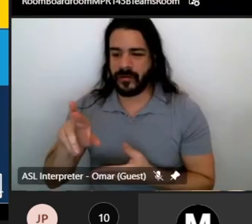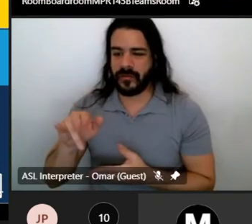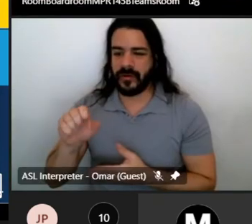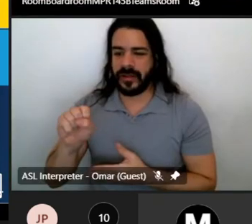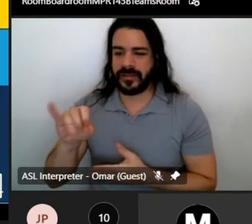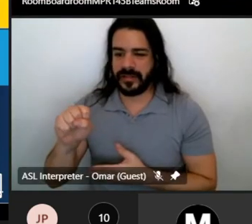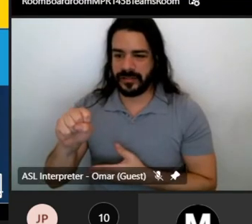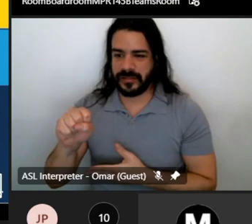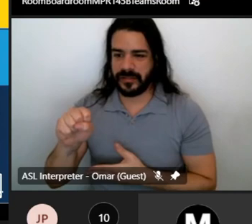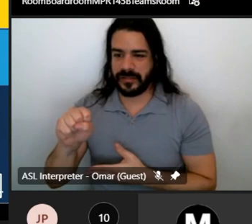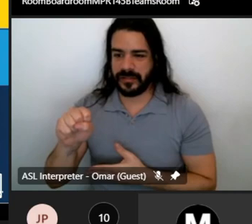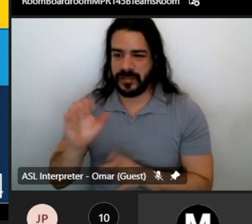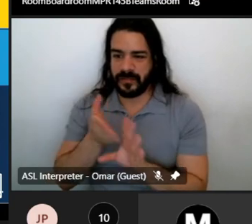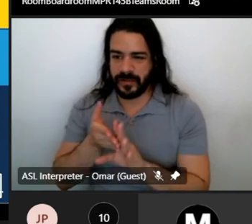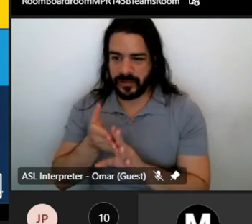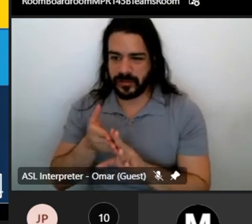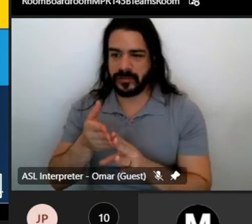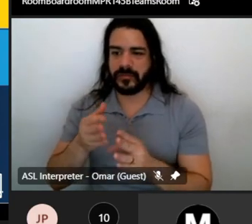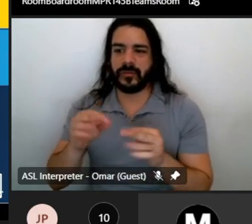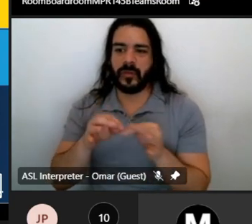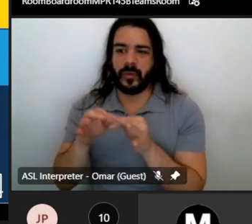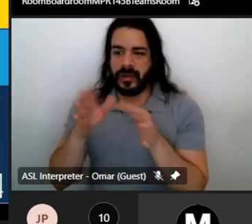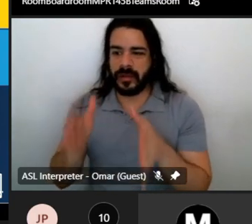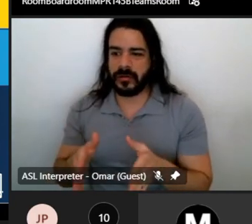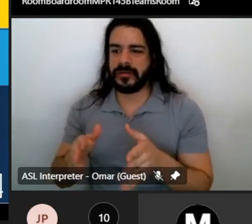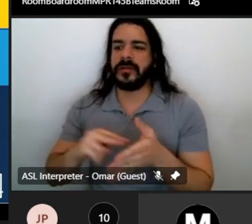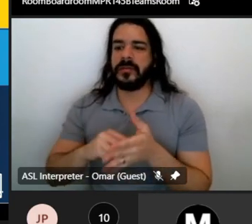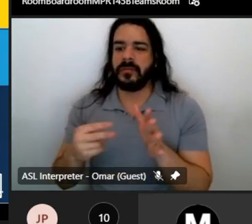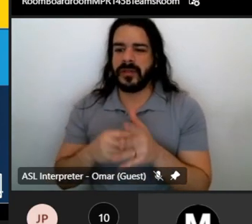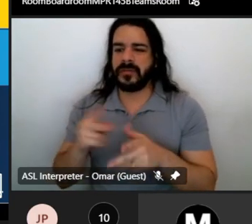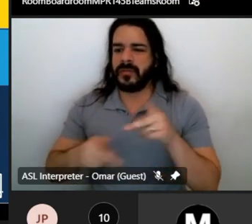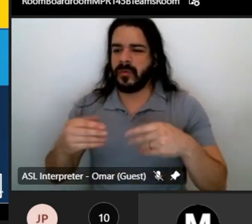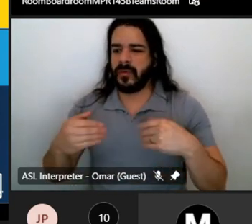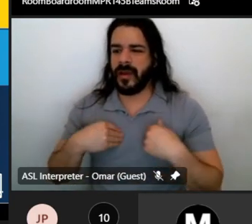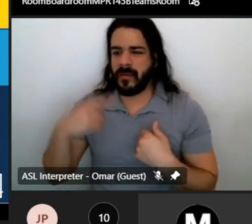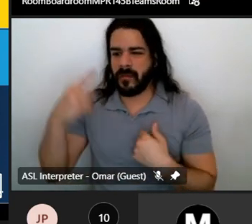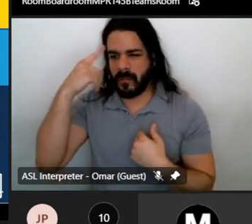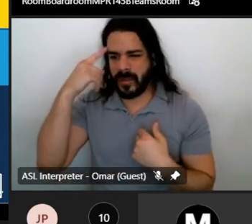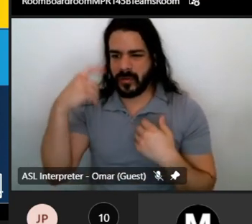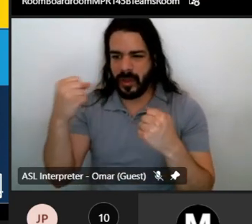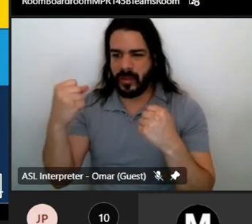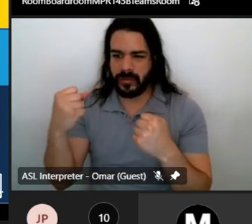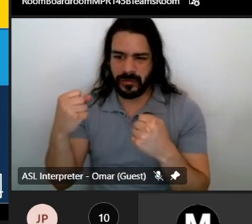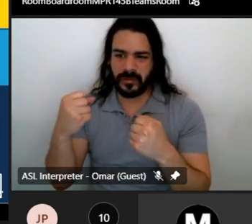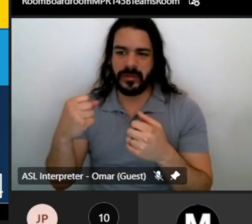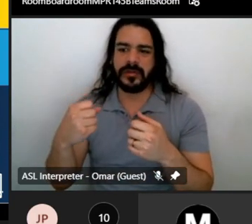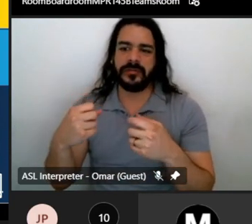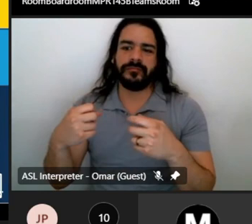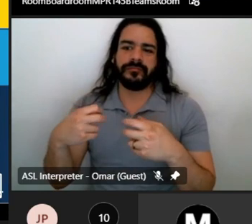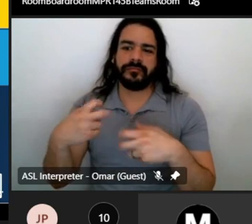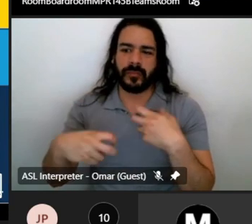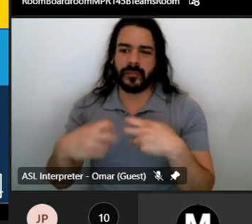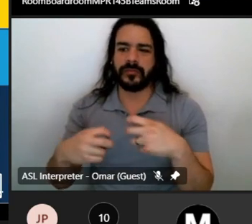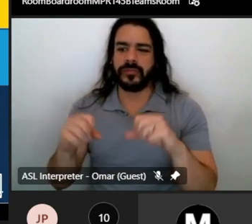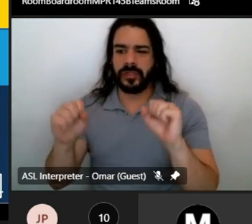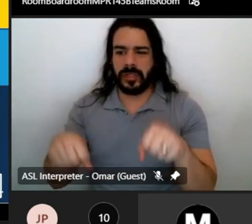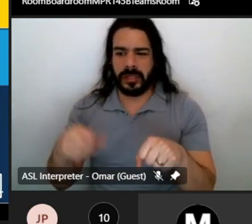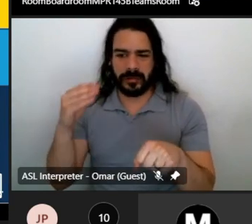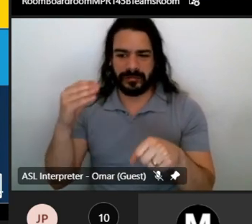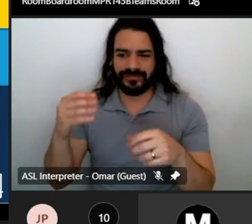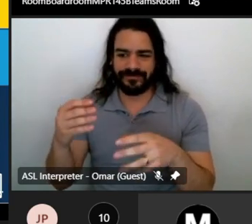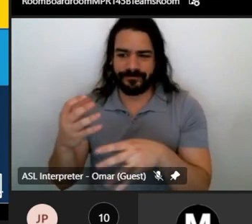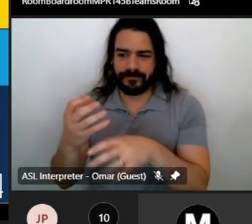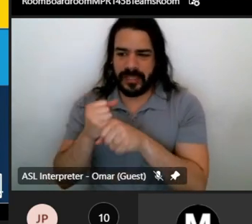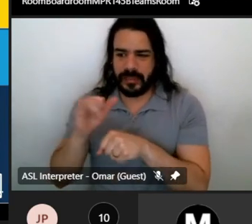crisis intervention coordinators to make sure that people with mental health issues get the resources they need. We're also enhancing our